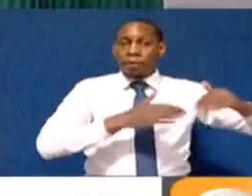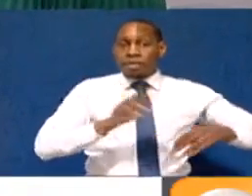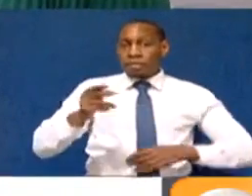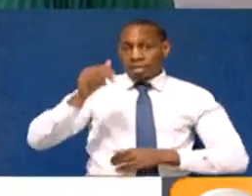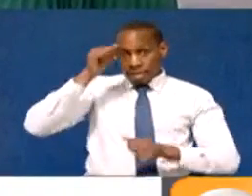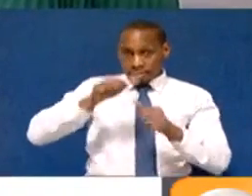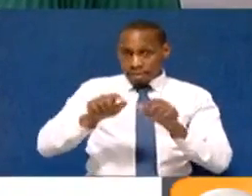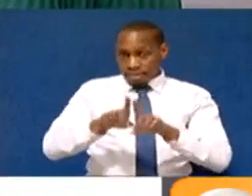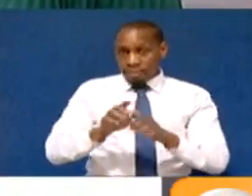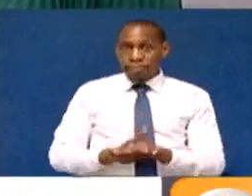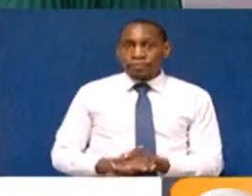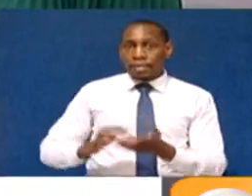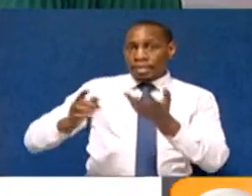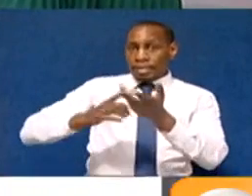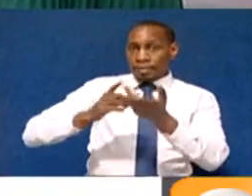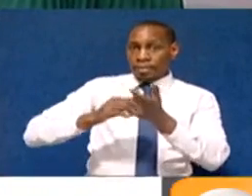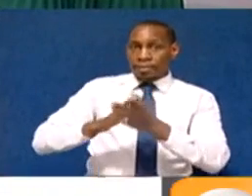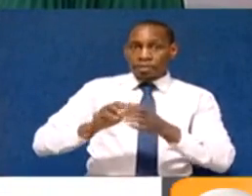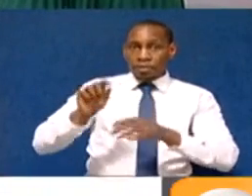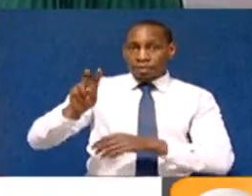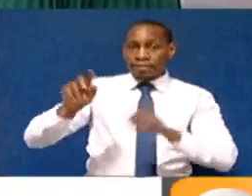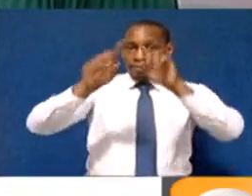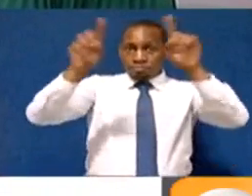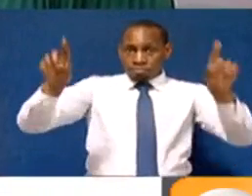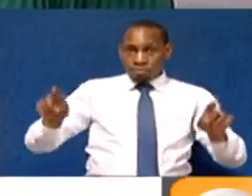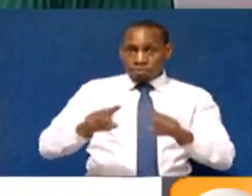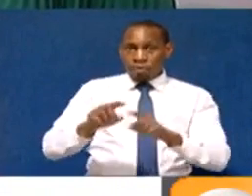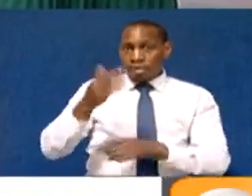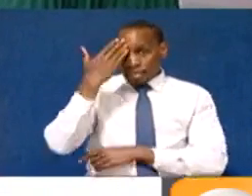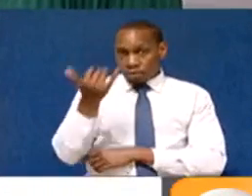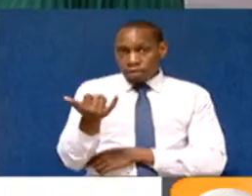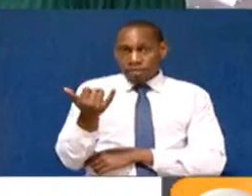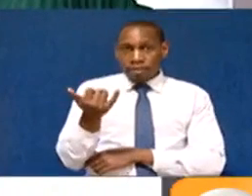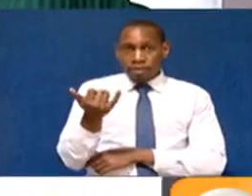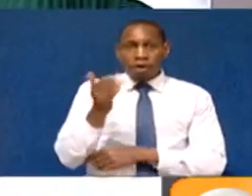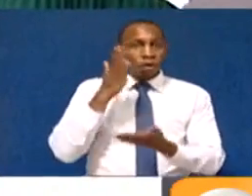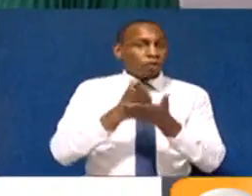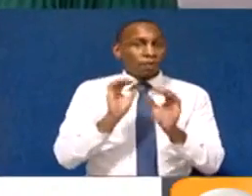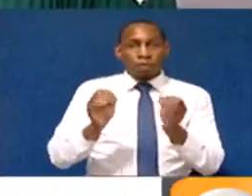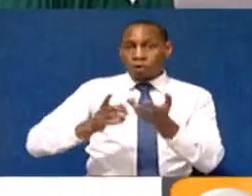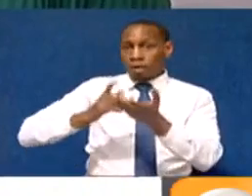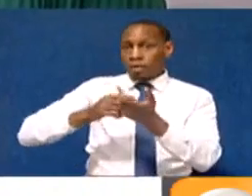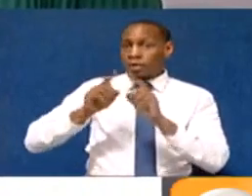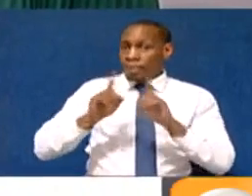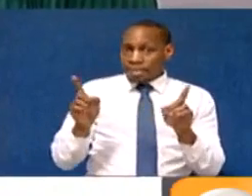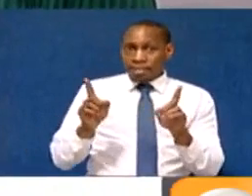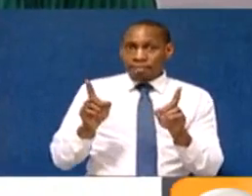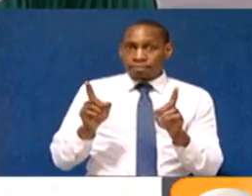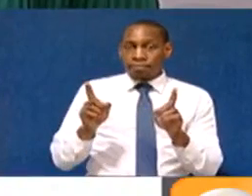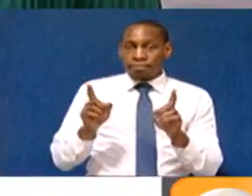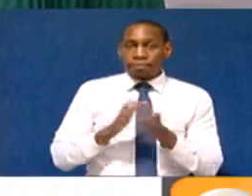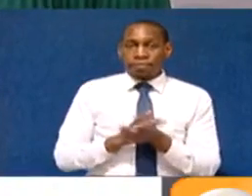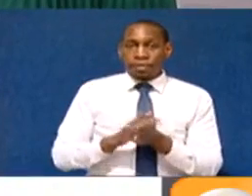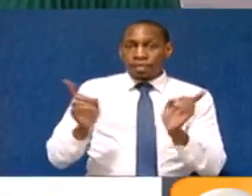Kenya. Remember that. The numbers on that screen were, as a result, not verified numbers, but rather